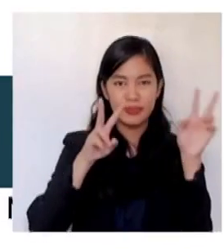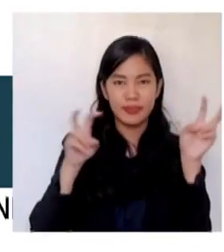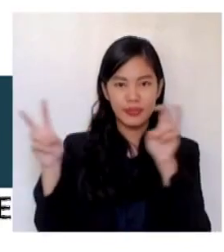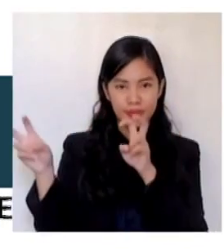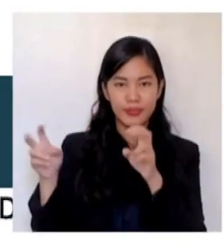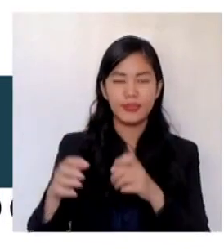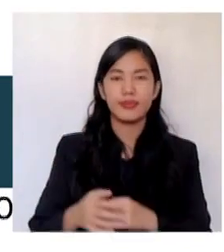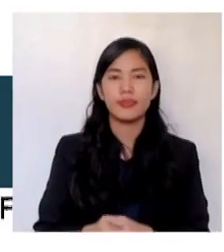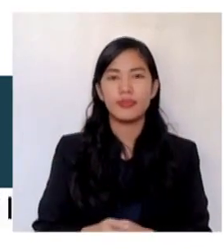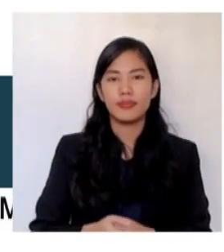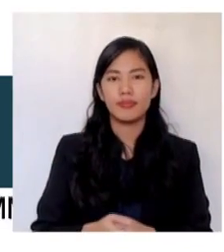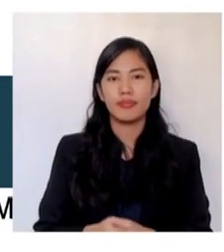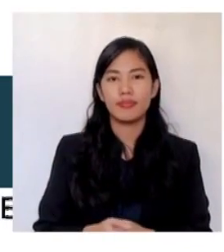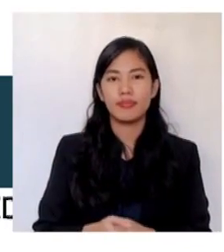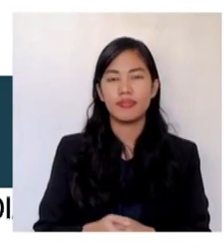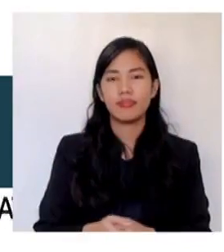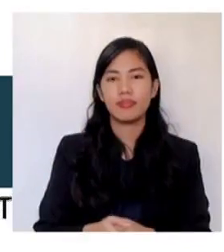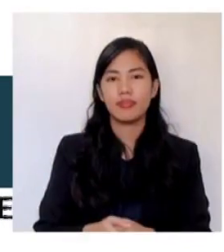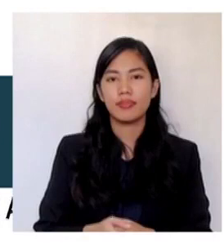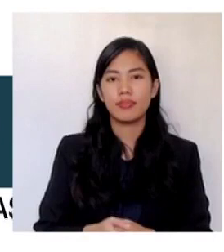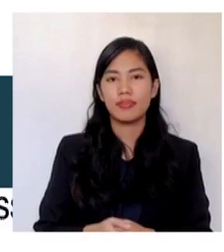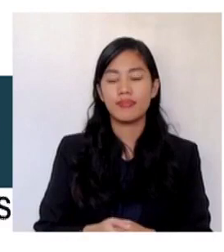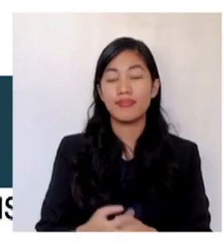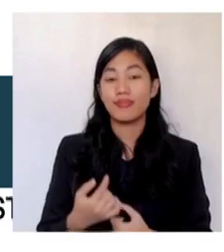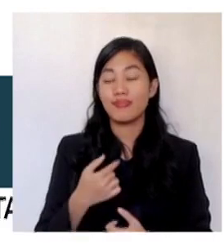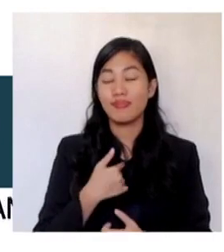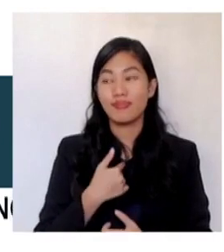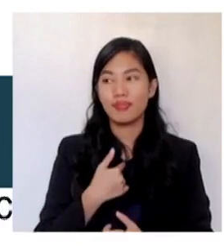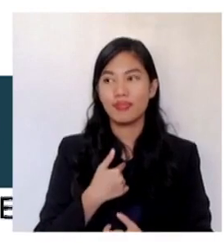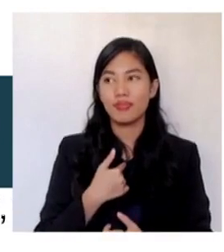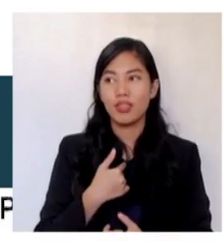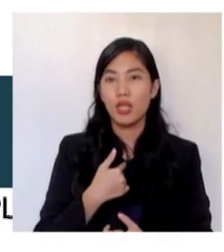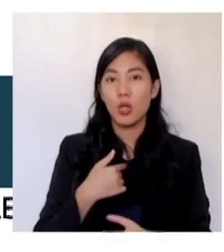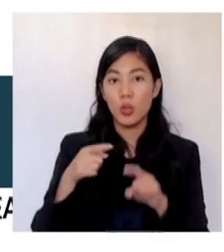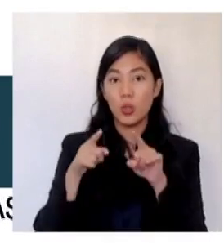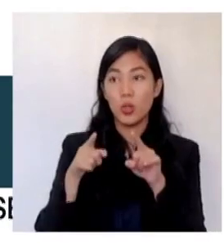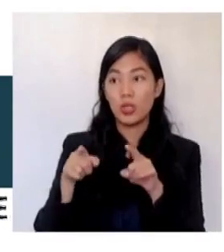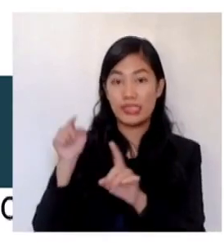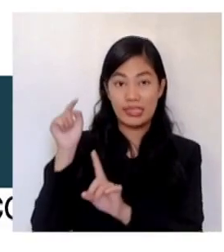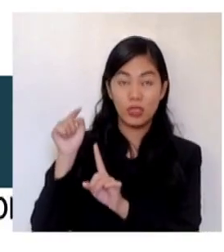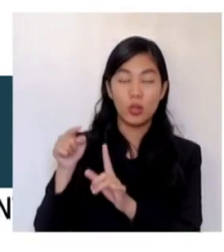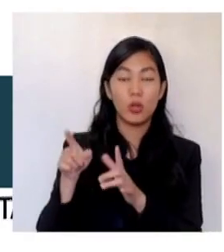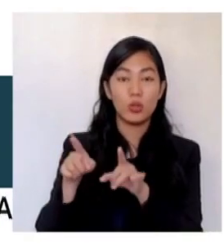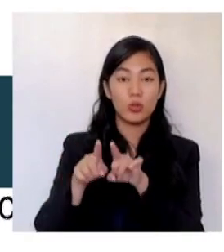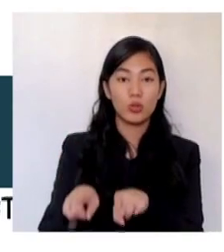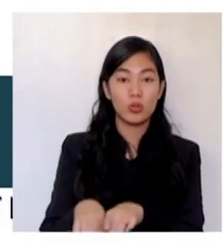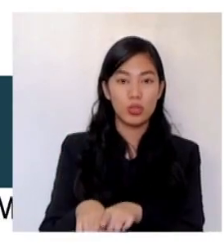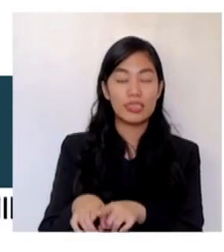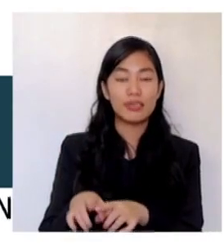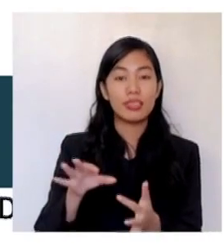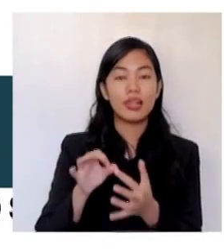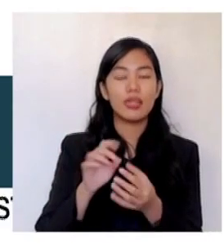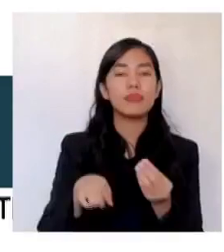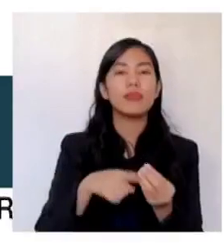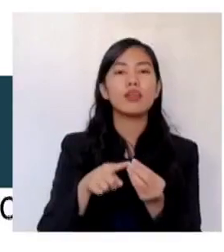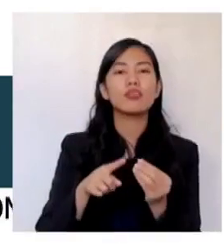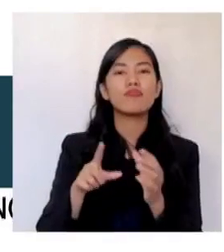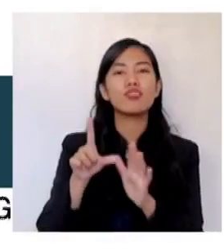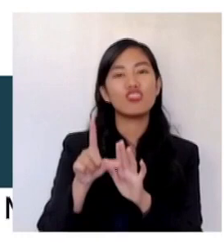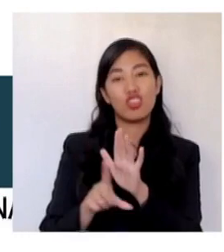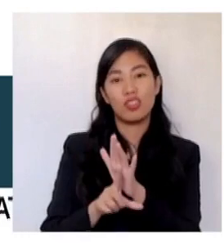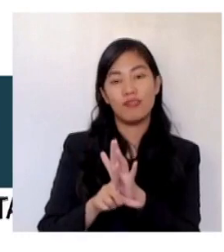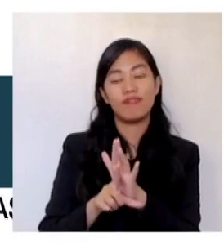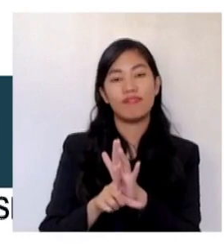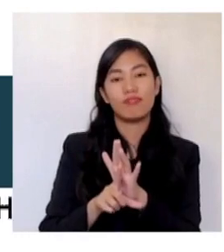the most. And actually, I also specialize on this and on the legal aspects of this. We